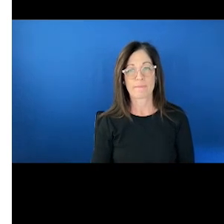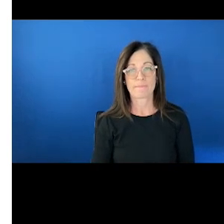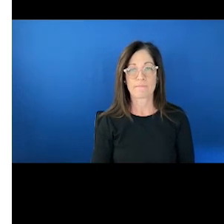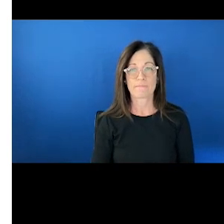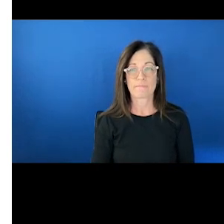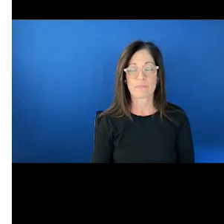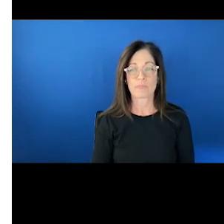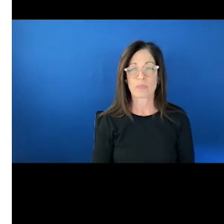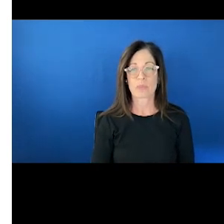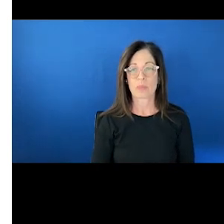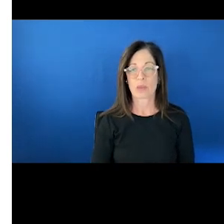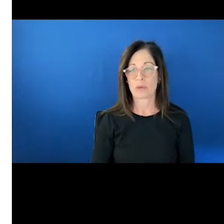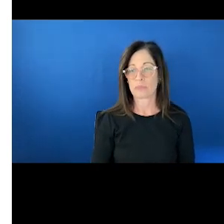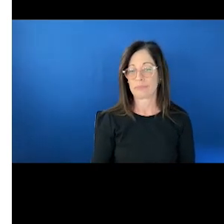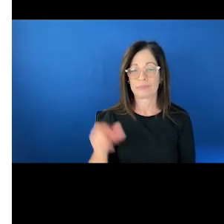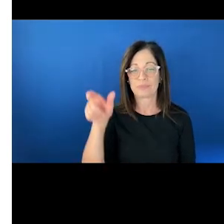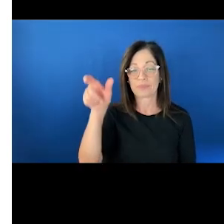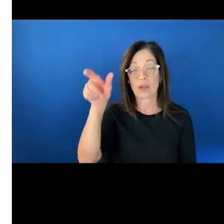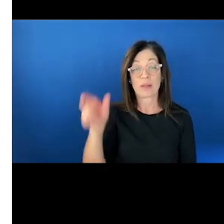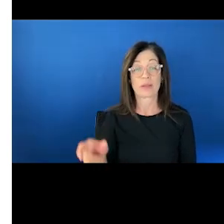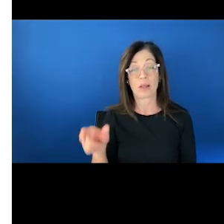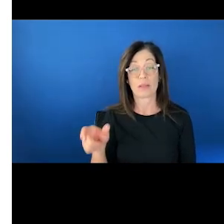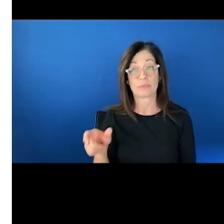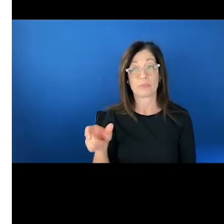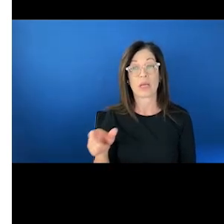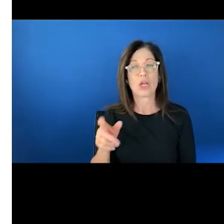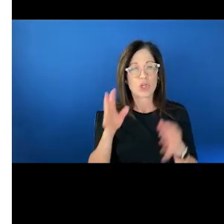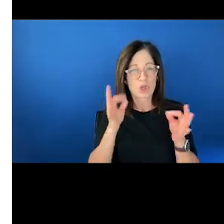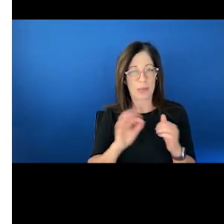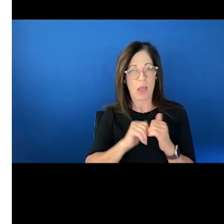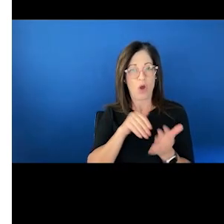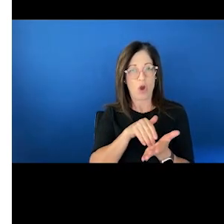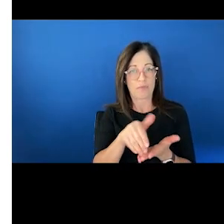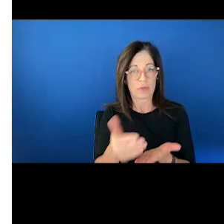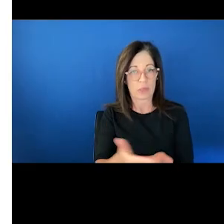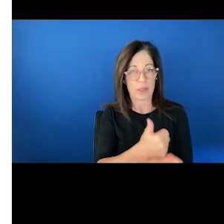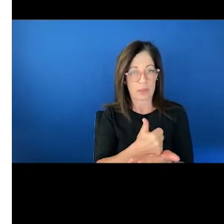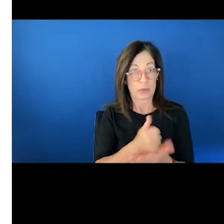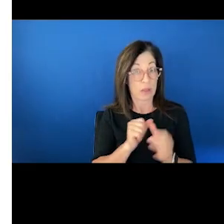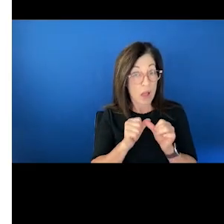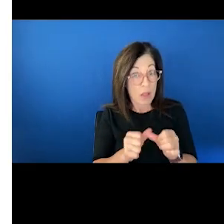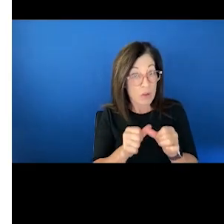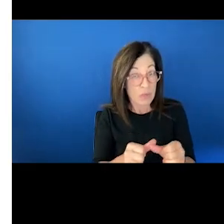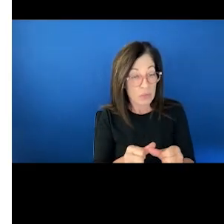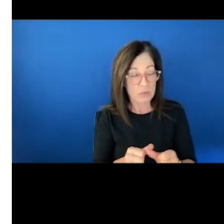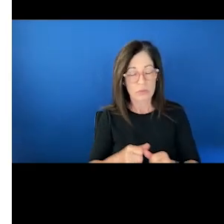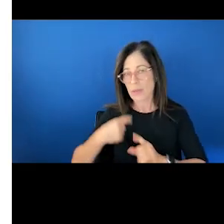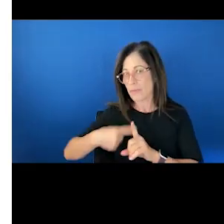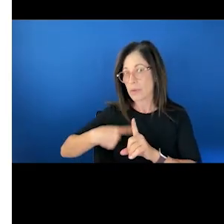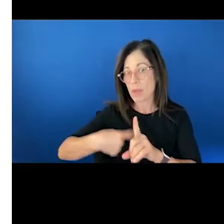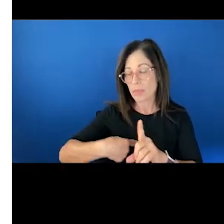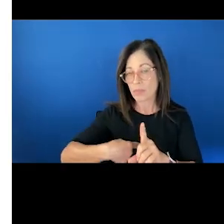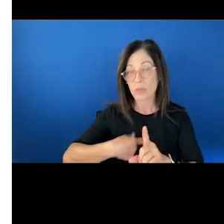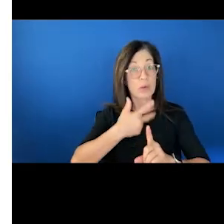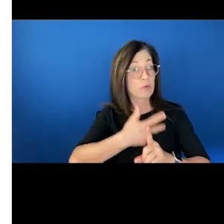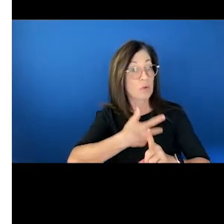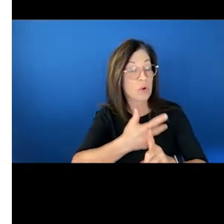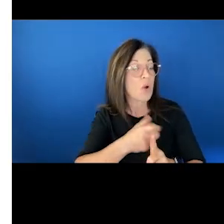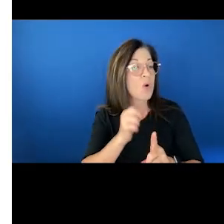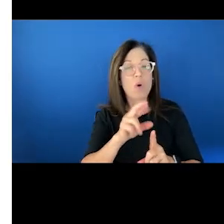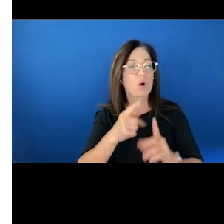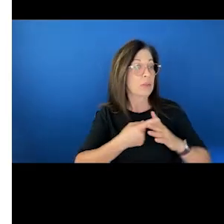In the fourth column, determine the frequency of data collection. Will it be ongoing, monthly, quarterly,